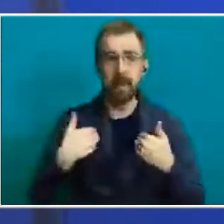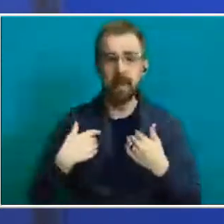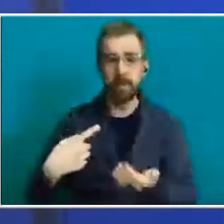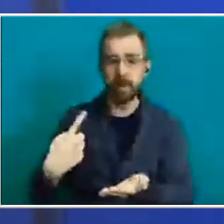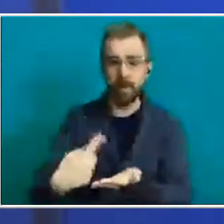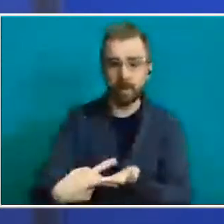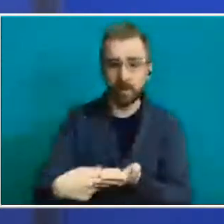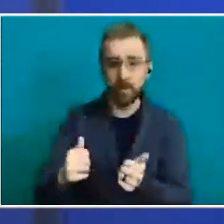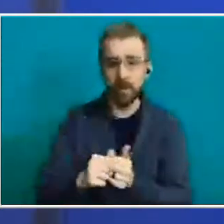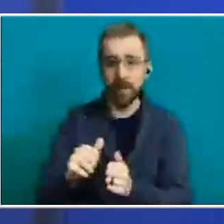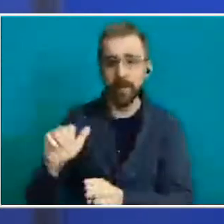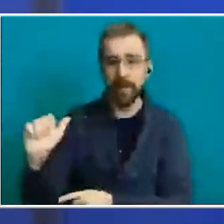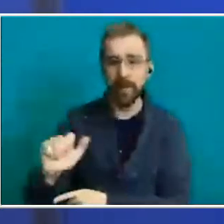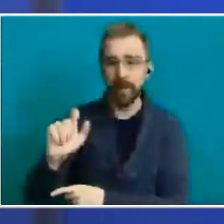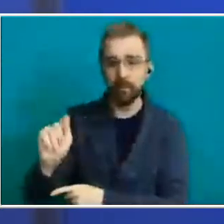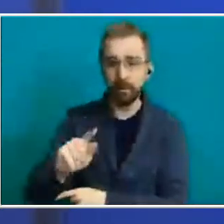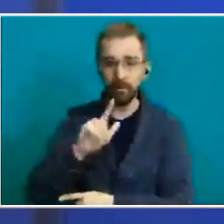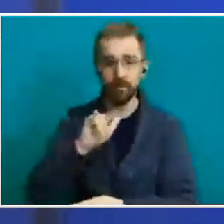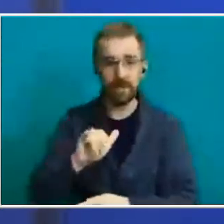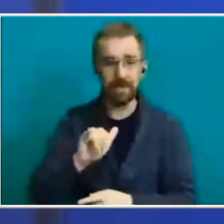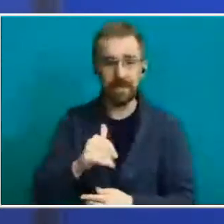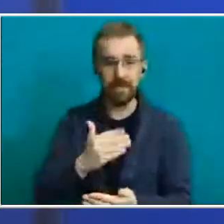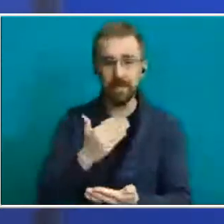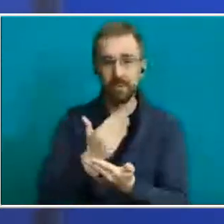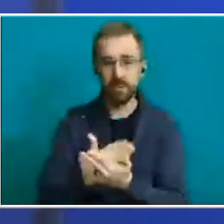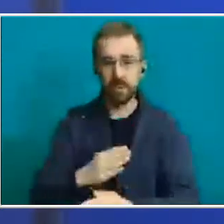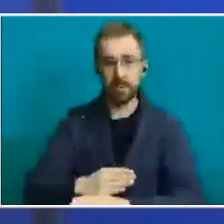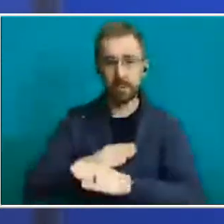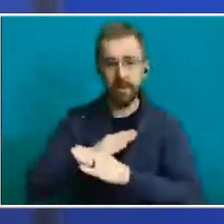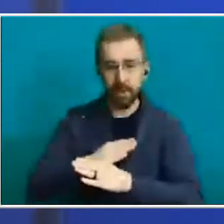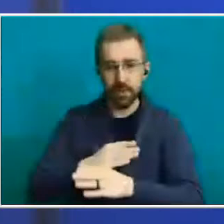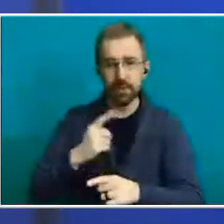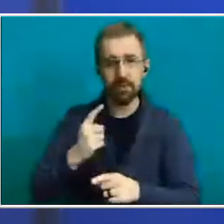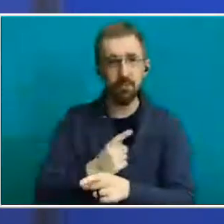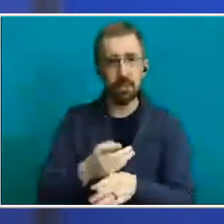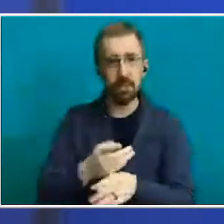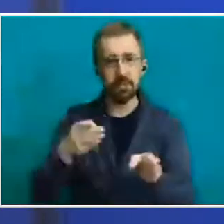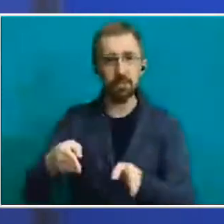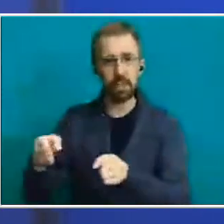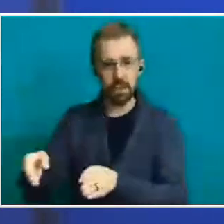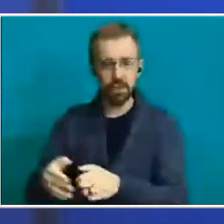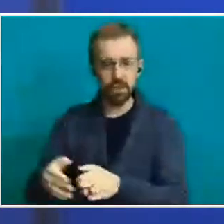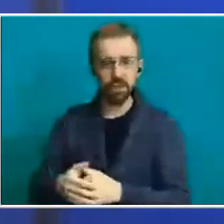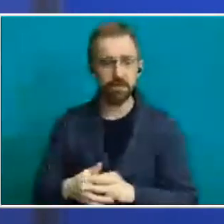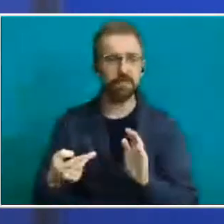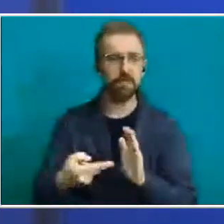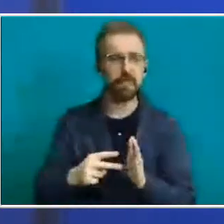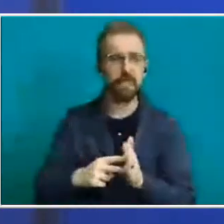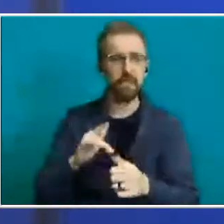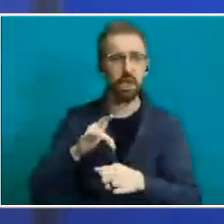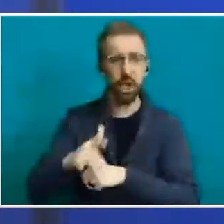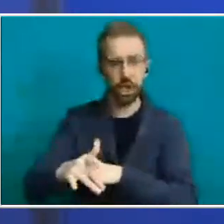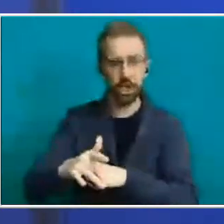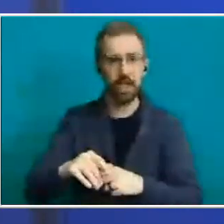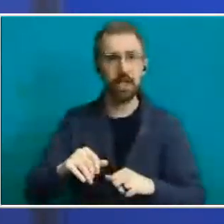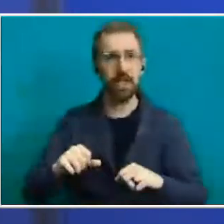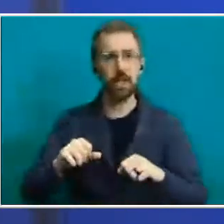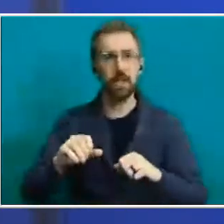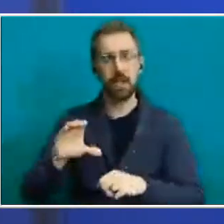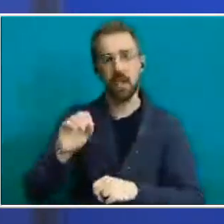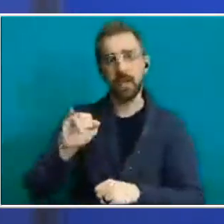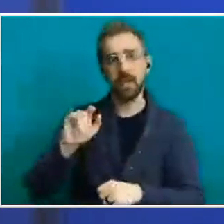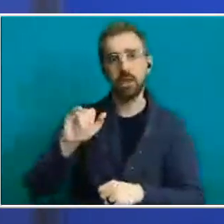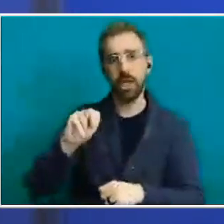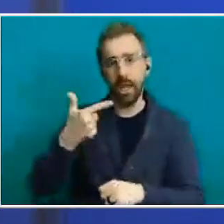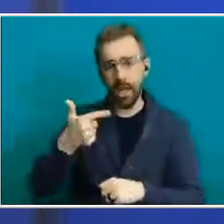trainers is really good prevention and proper preparation. So that means, you know, early conditioning prior to athletic seasons, and